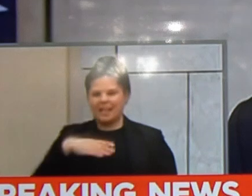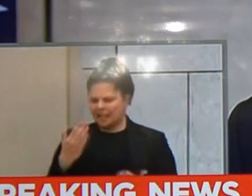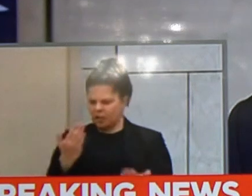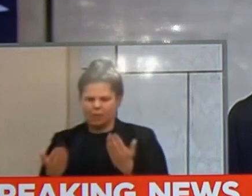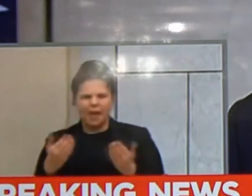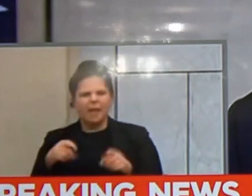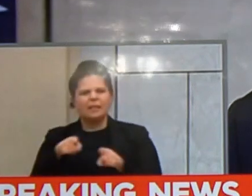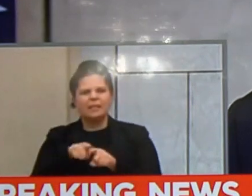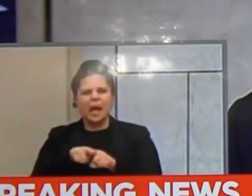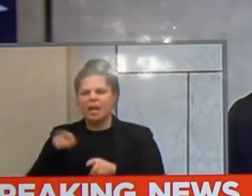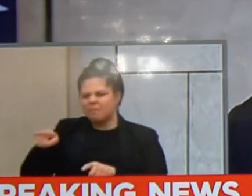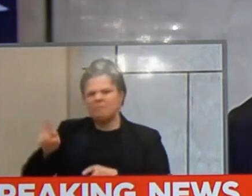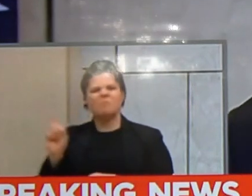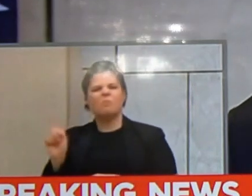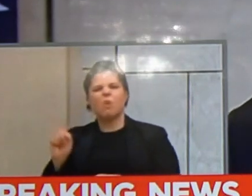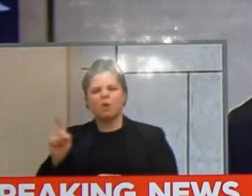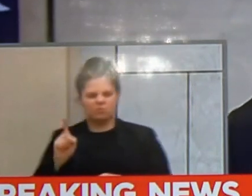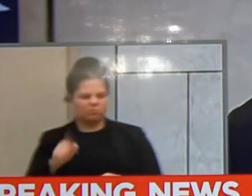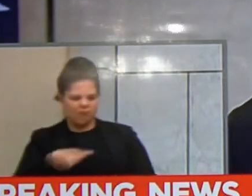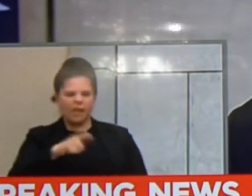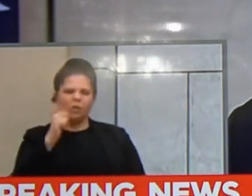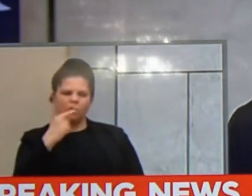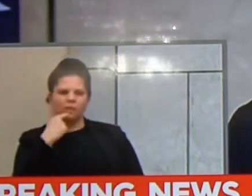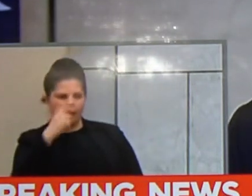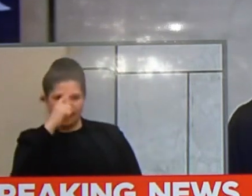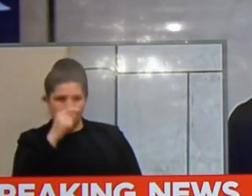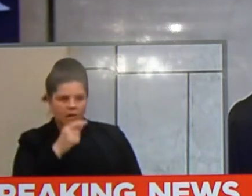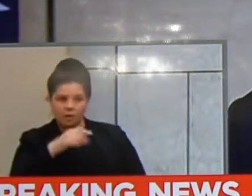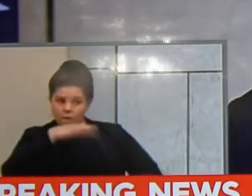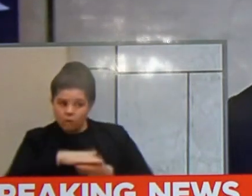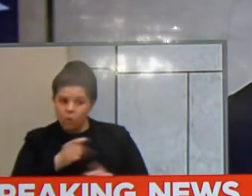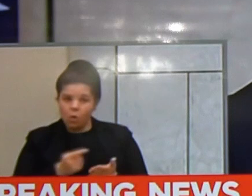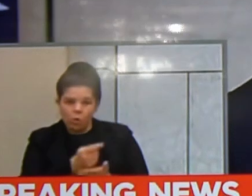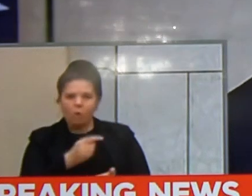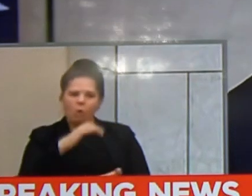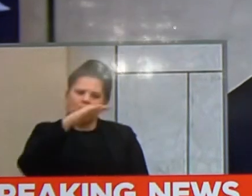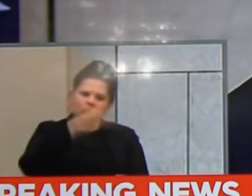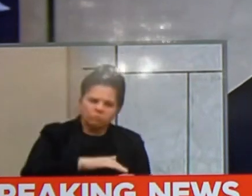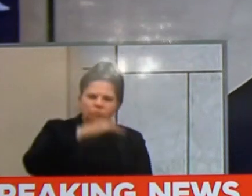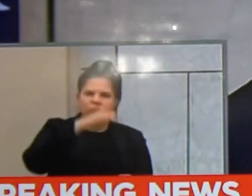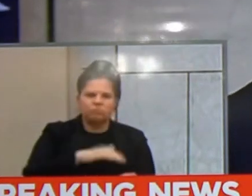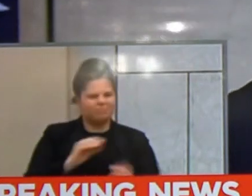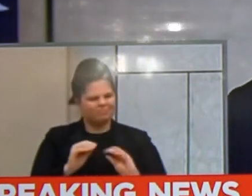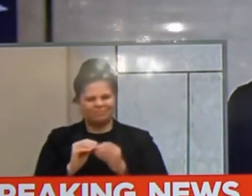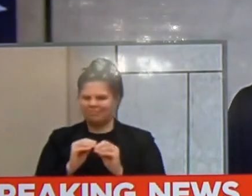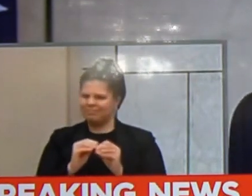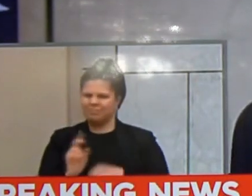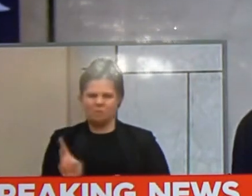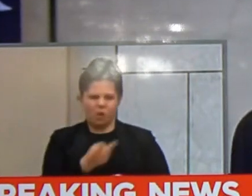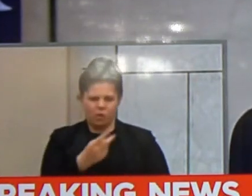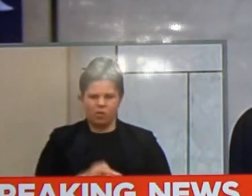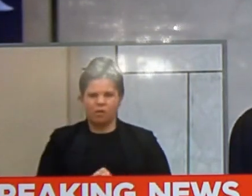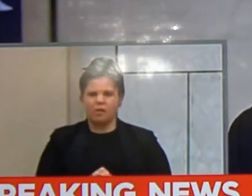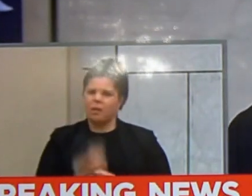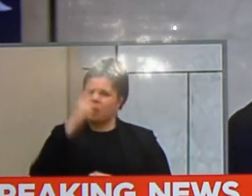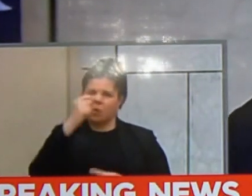landlord. Now, how that is done inside the lease is up to the landlord and the tenant. There are many different ways you